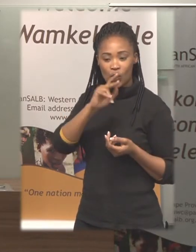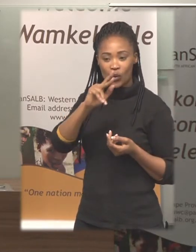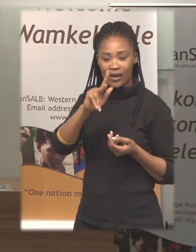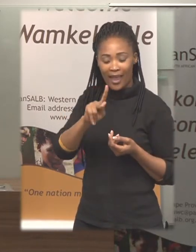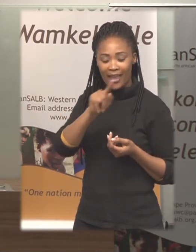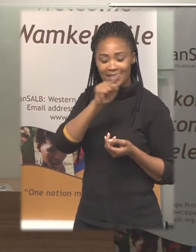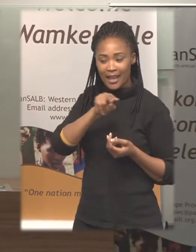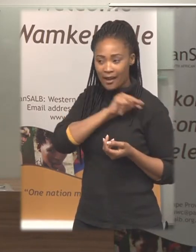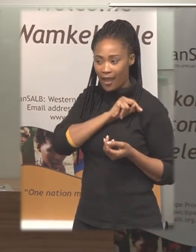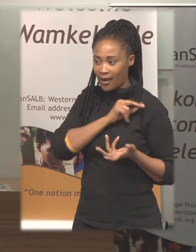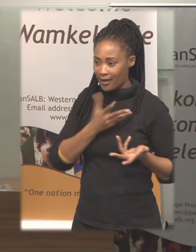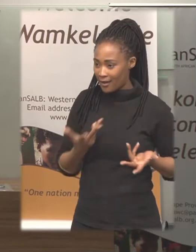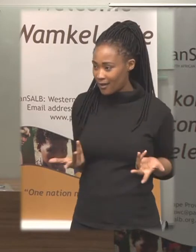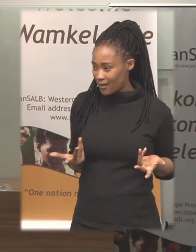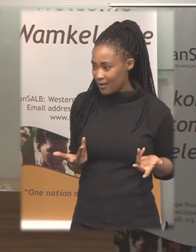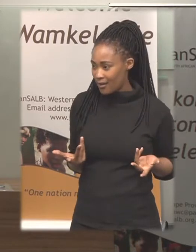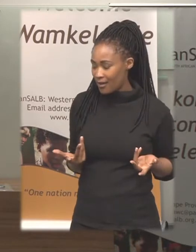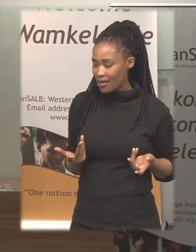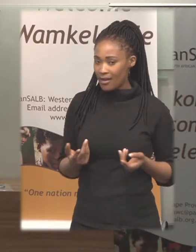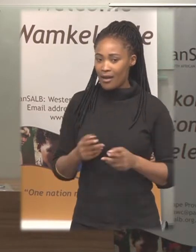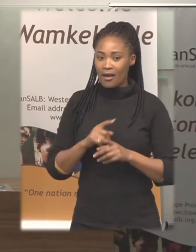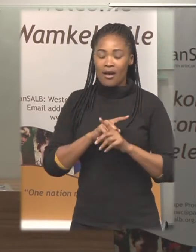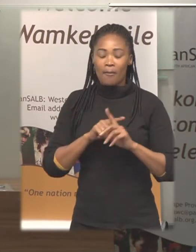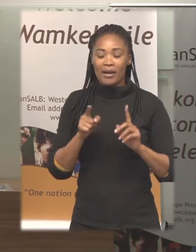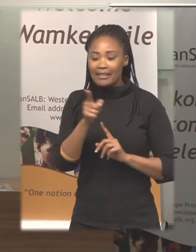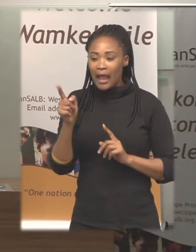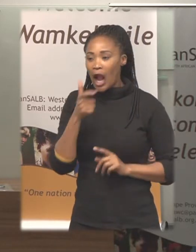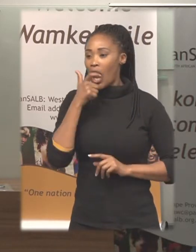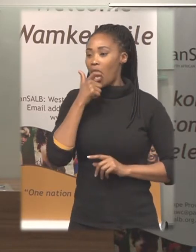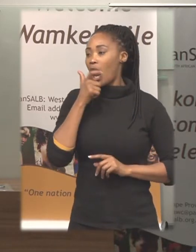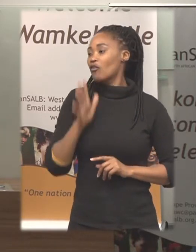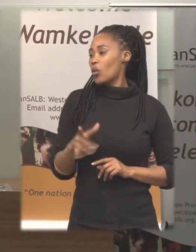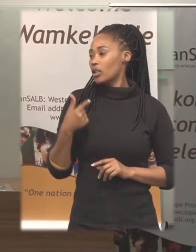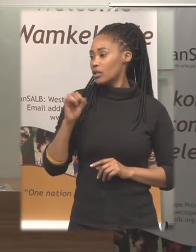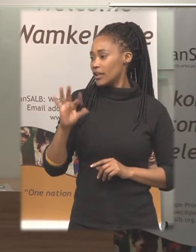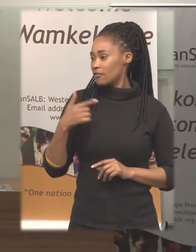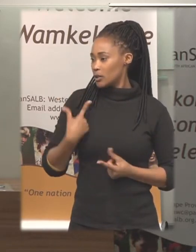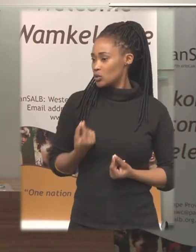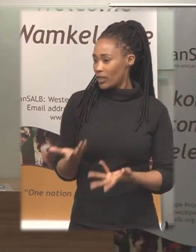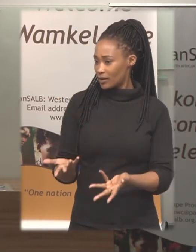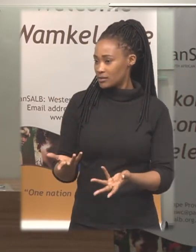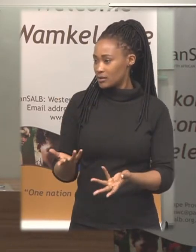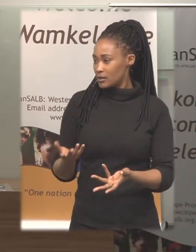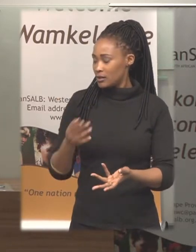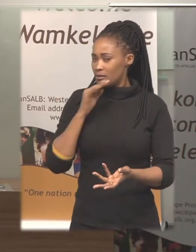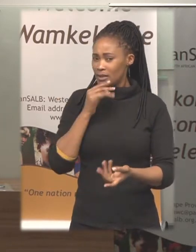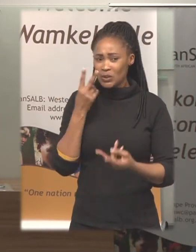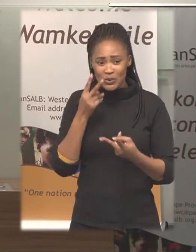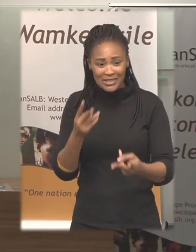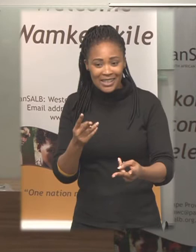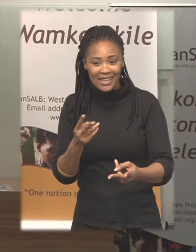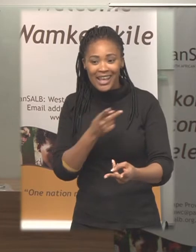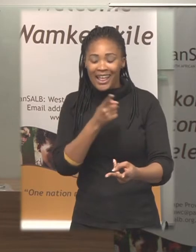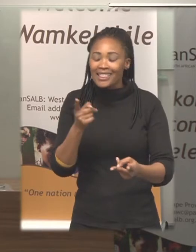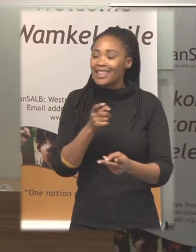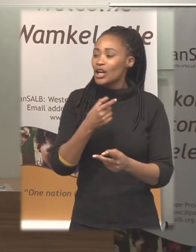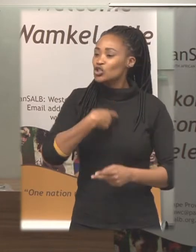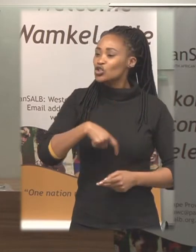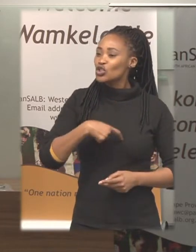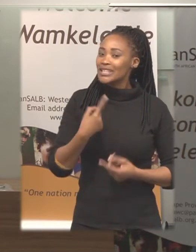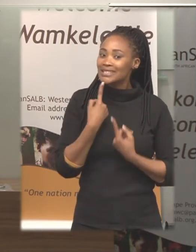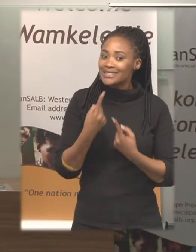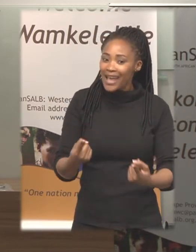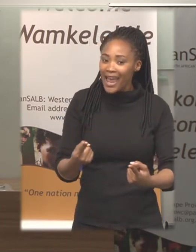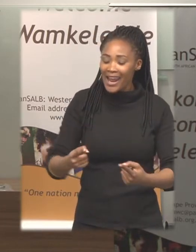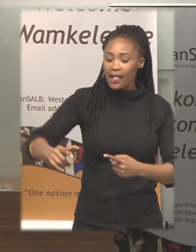kind of a statement, an expression, a feeling of this student is the Anglo-normativity of the environment,